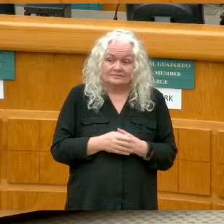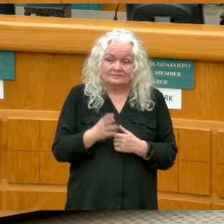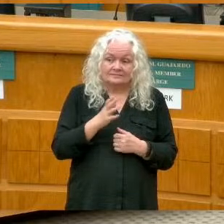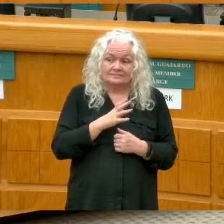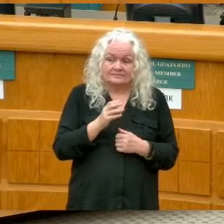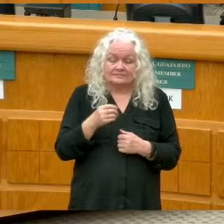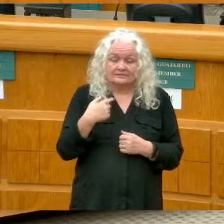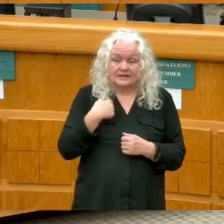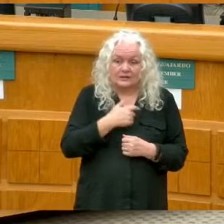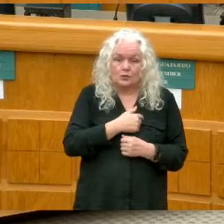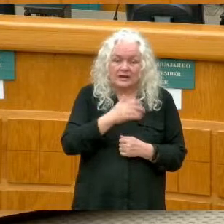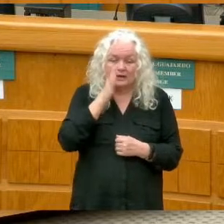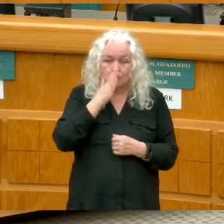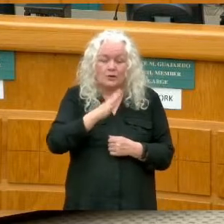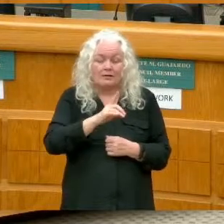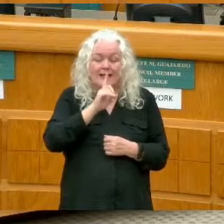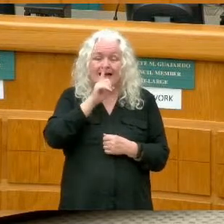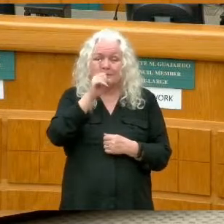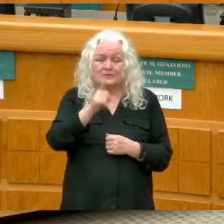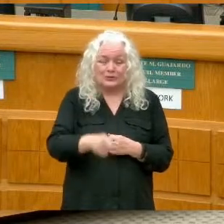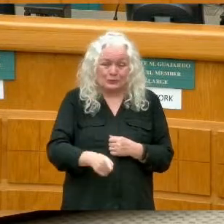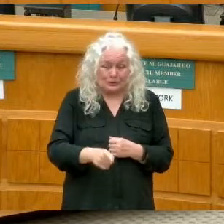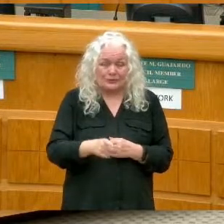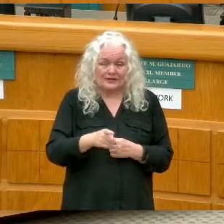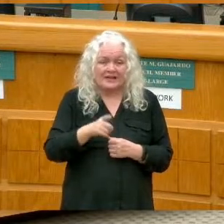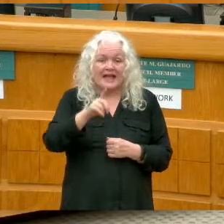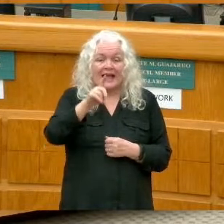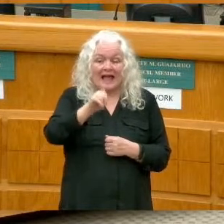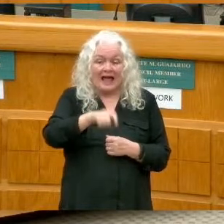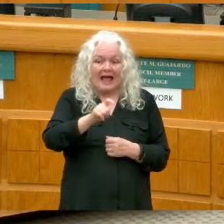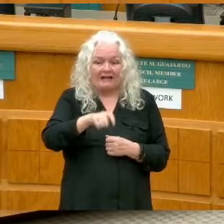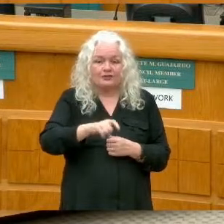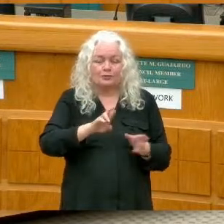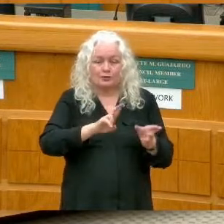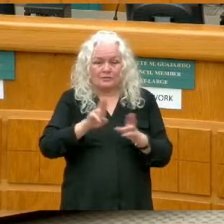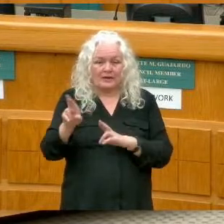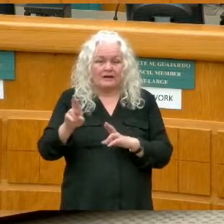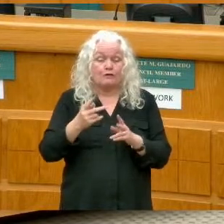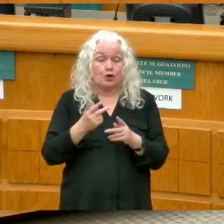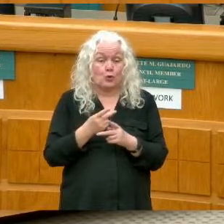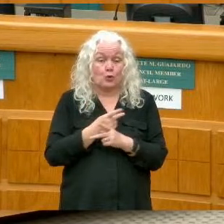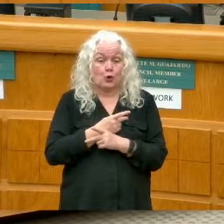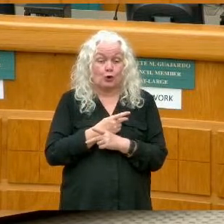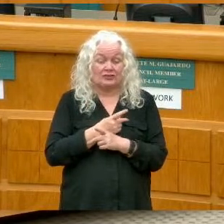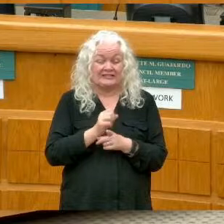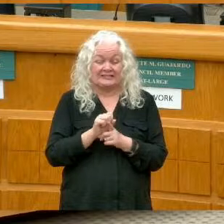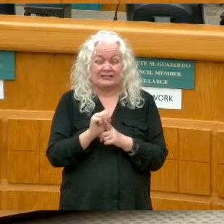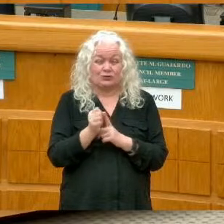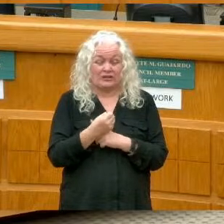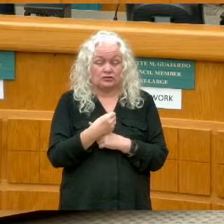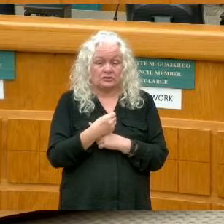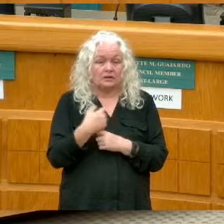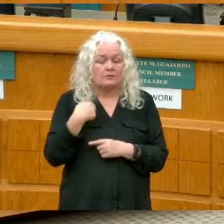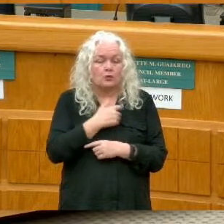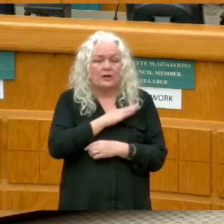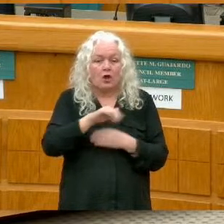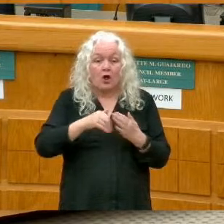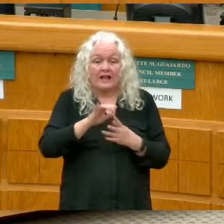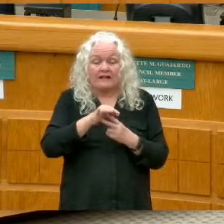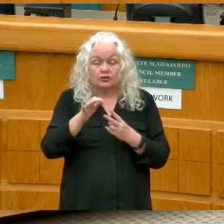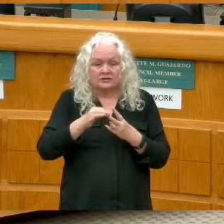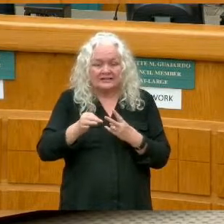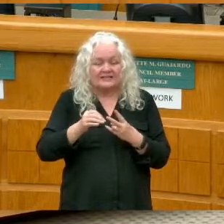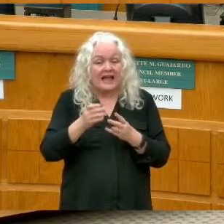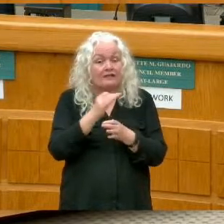And we're going to absolutely have to prepare for the worst. But we all have choices and